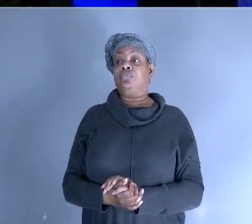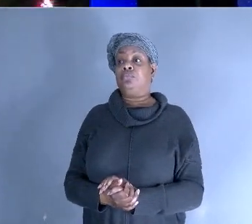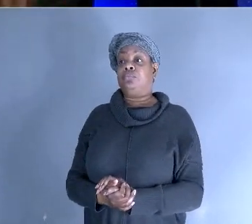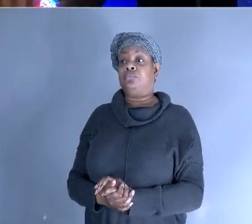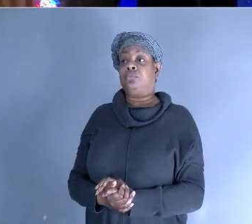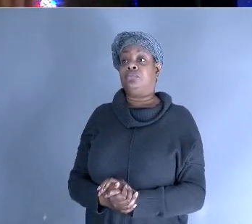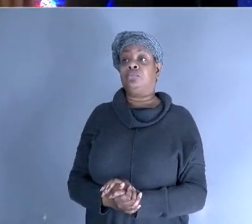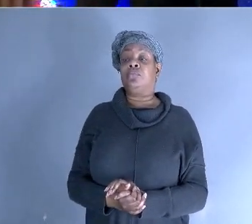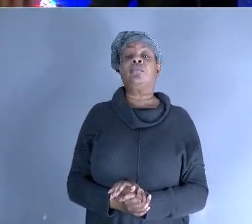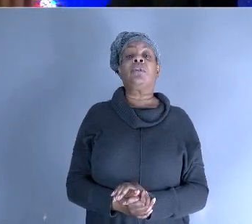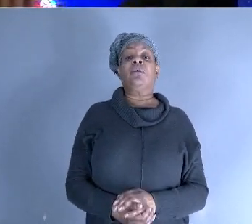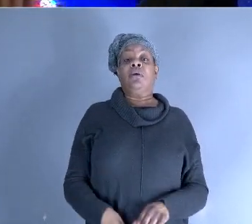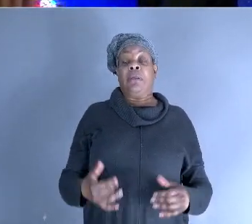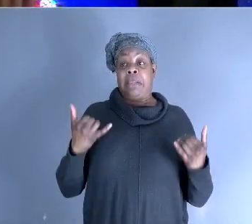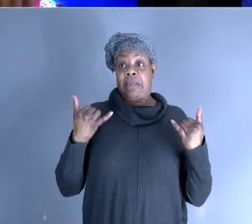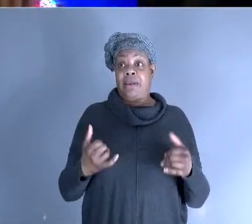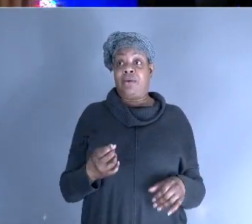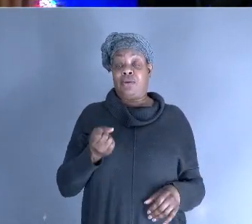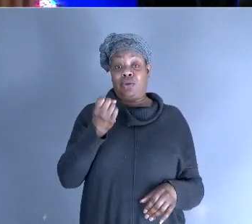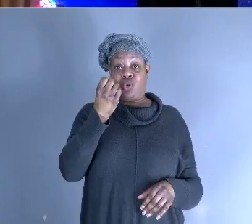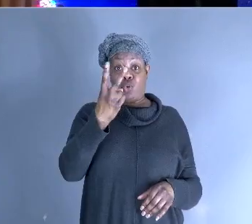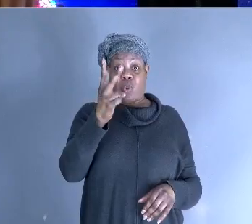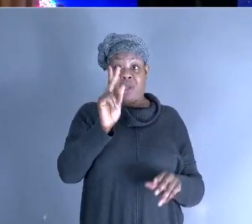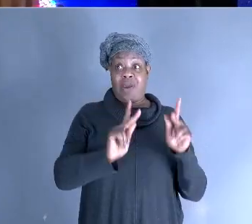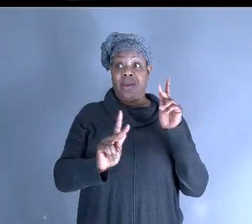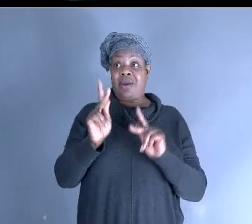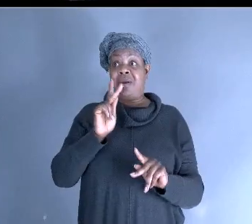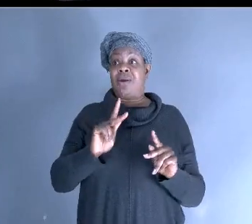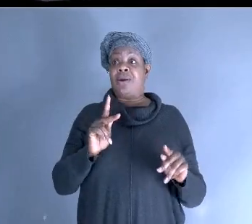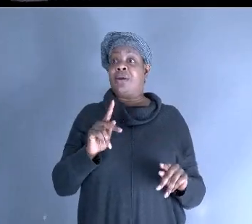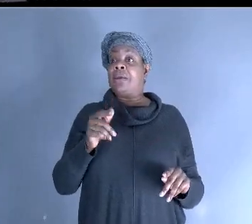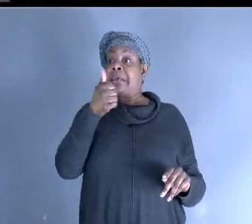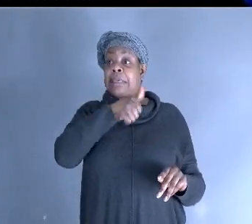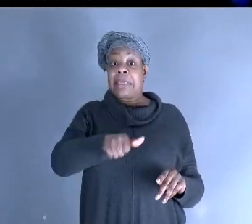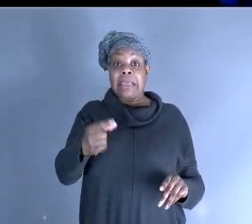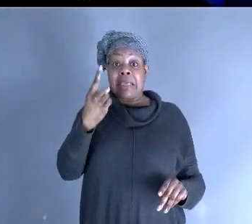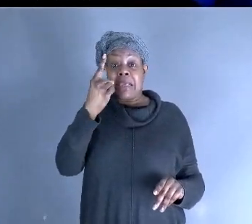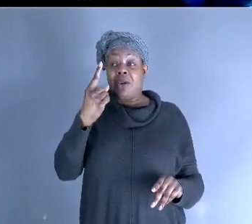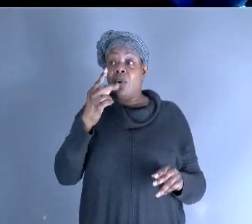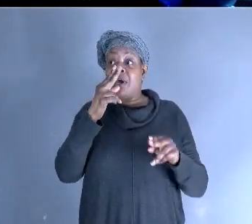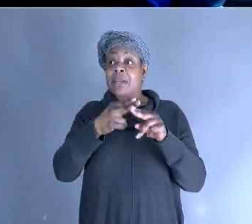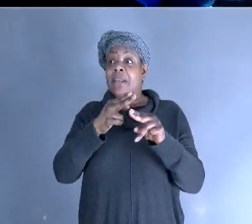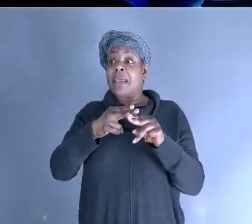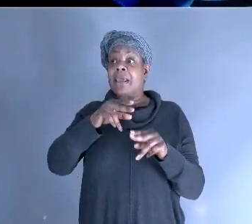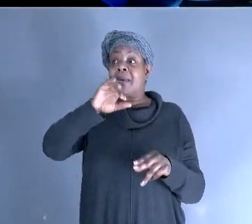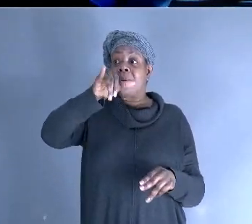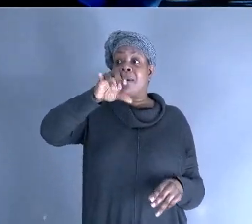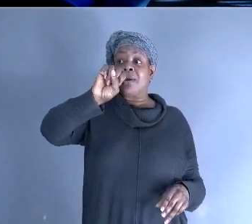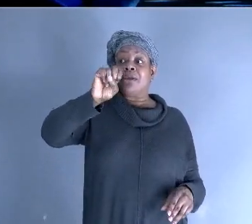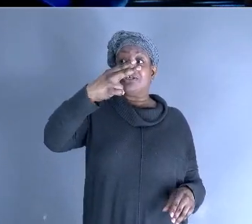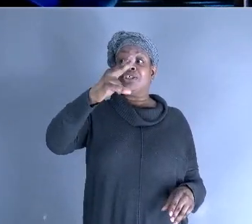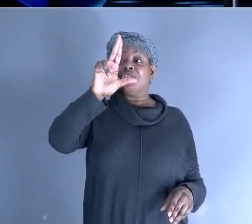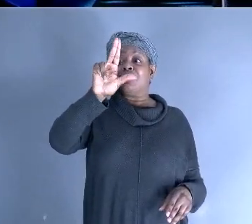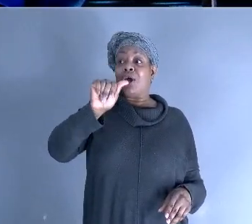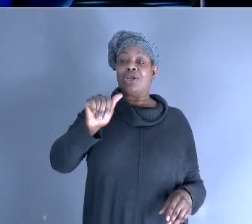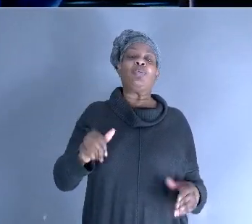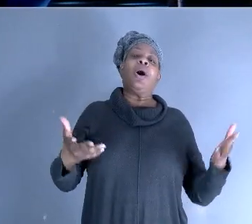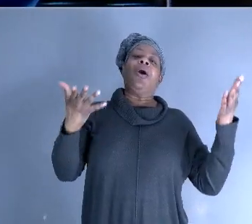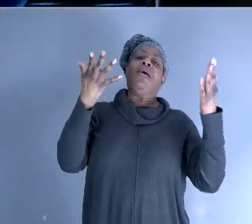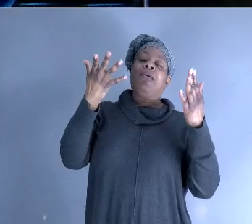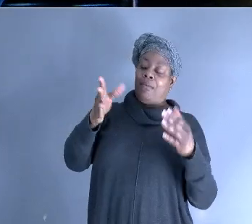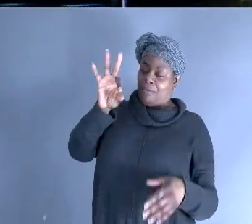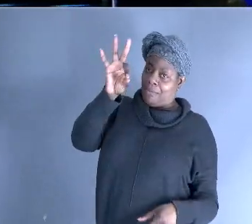Out of these 12 people, I just wonder, is there anyone here by the name of Joshua? Oh, Pastor Josh. Very good.